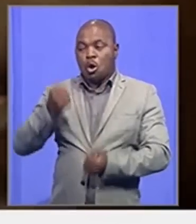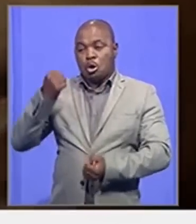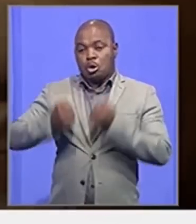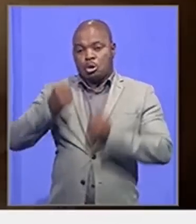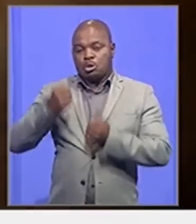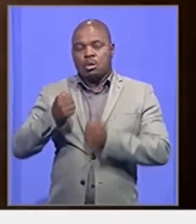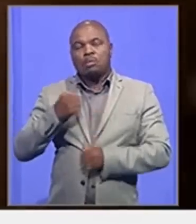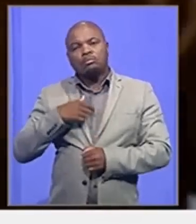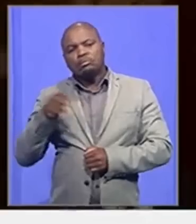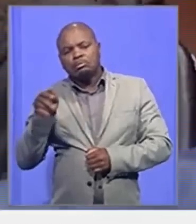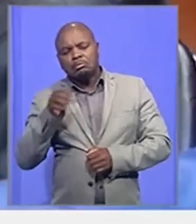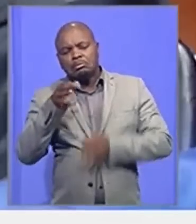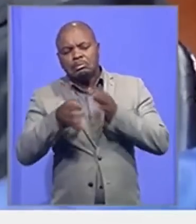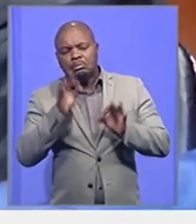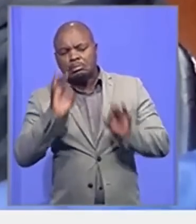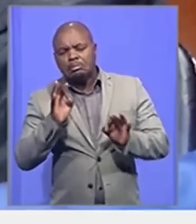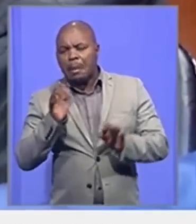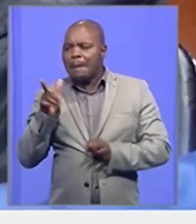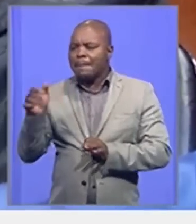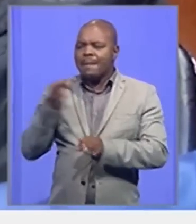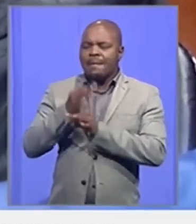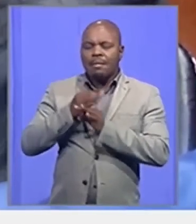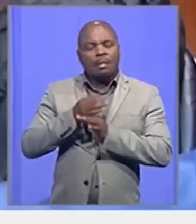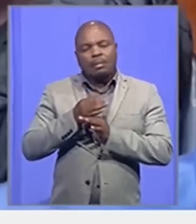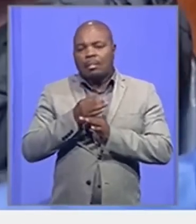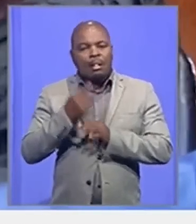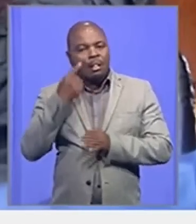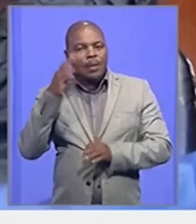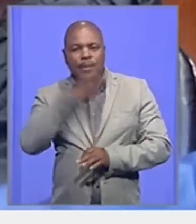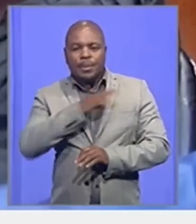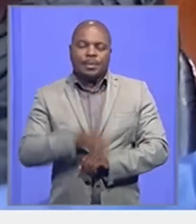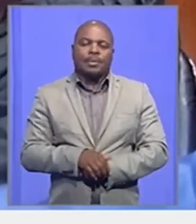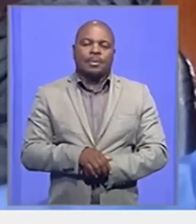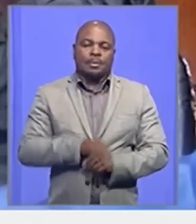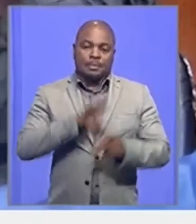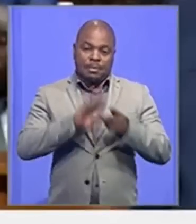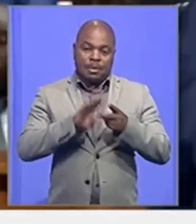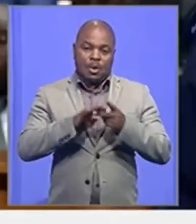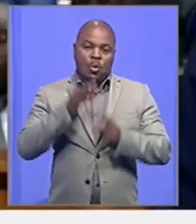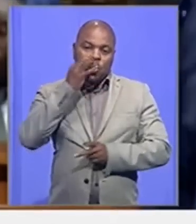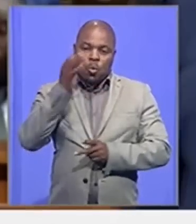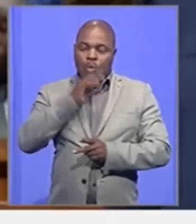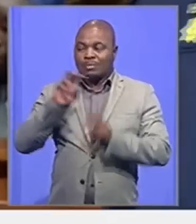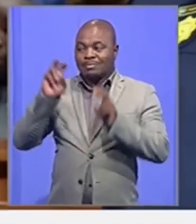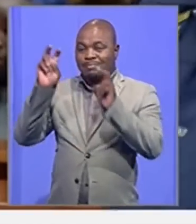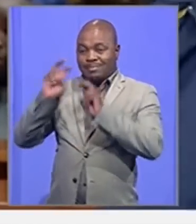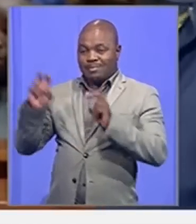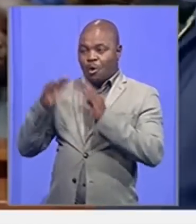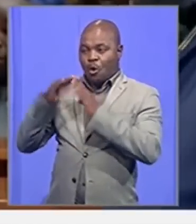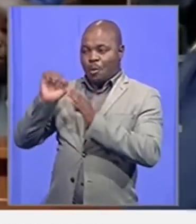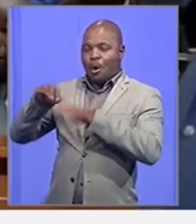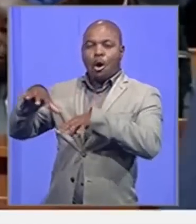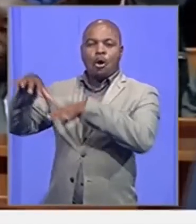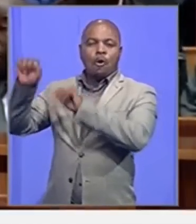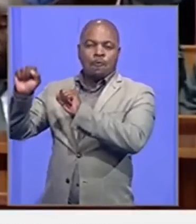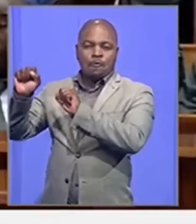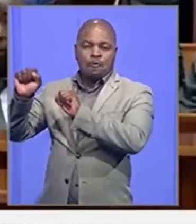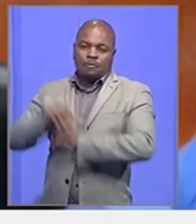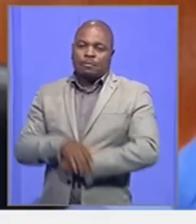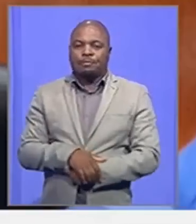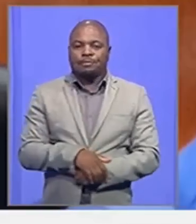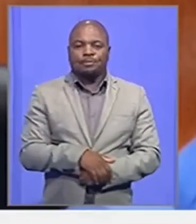gore ke mang yo thuntitseng rraagwe. Ntokoto o boleletse kgotlatshekelo gore thebolo ya motlakase e ne e kgaotswe kwa legaeng la bone bosigong